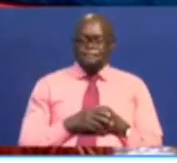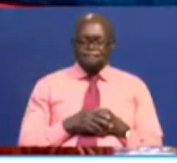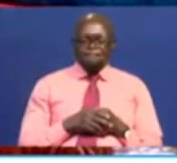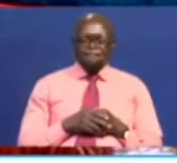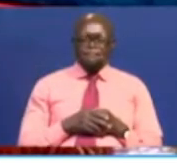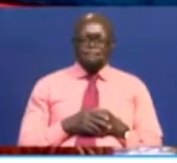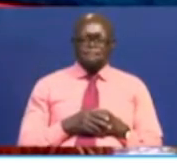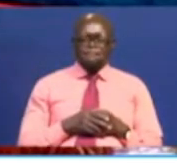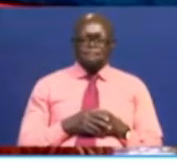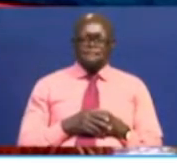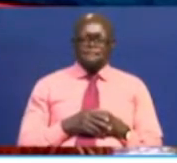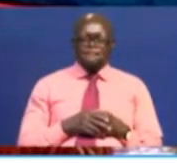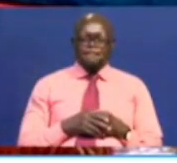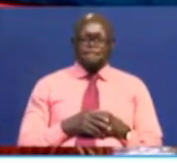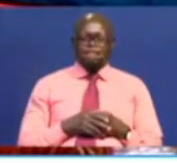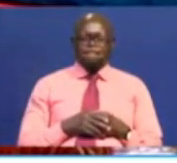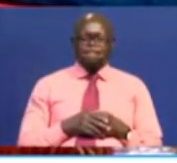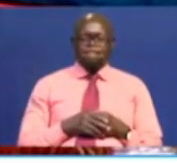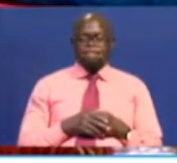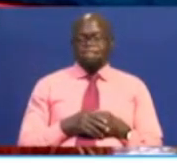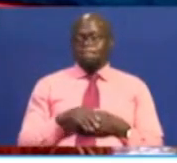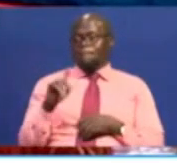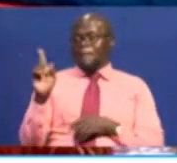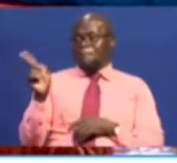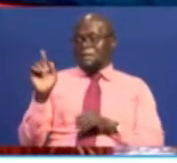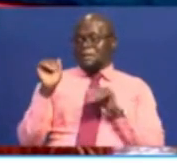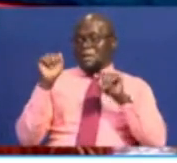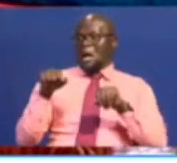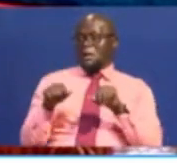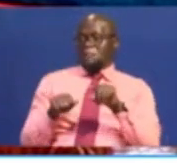Mr. Speaker, could the minister